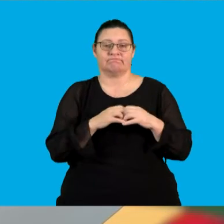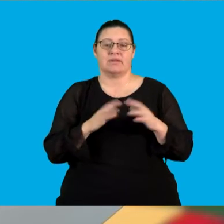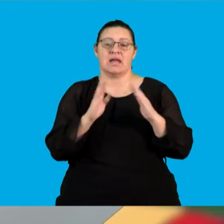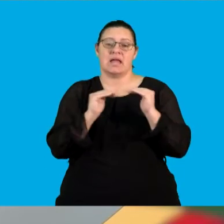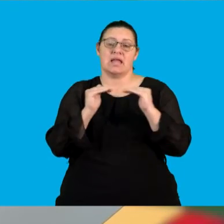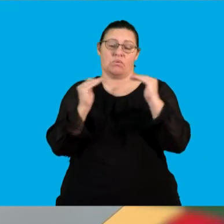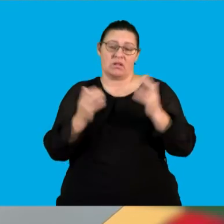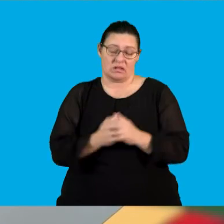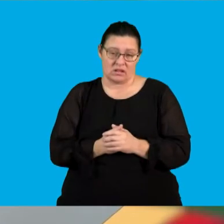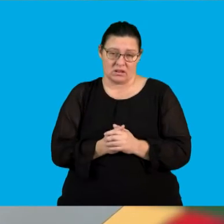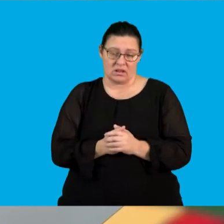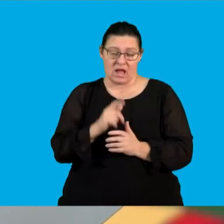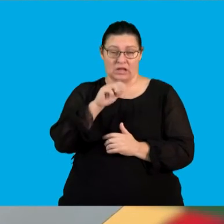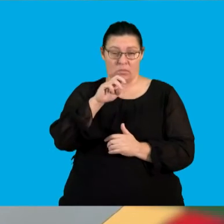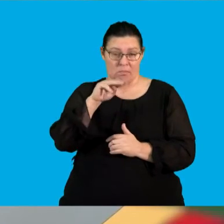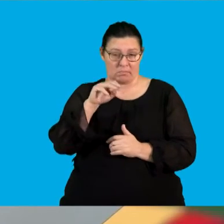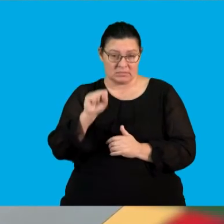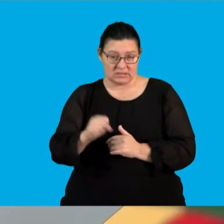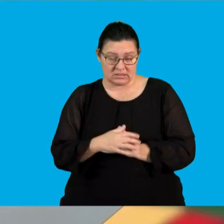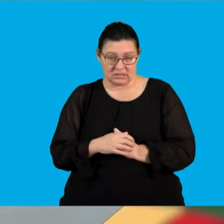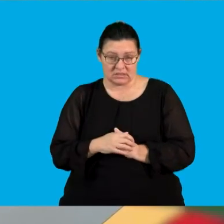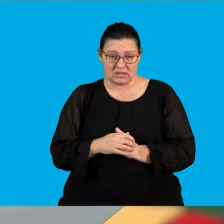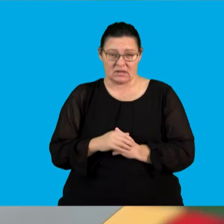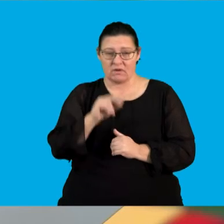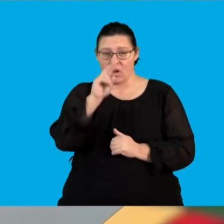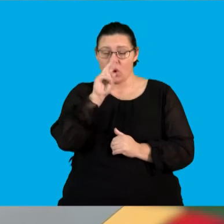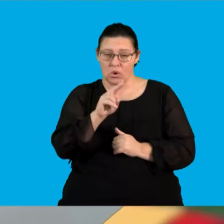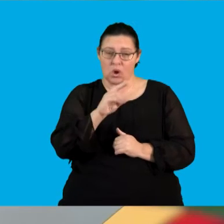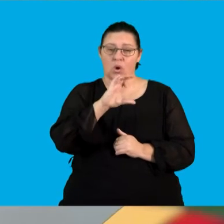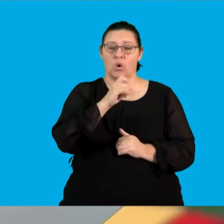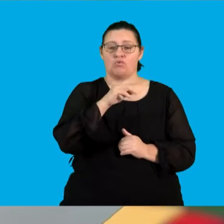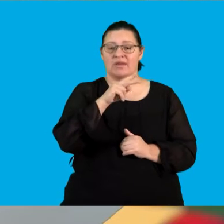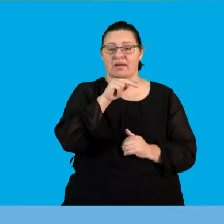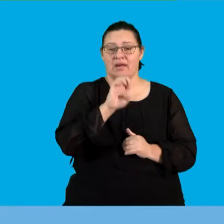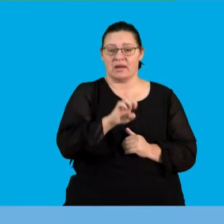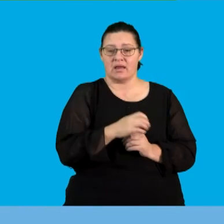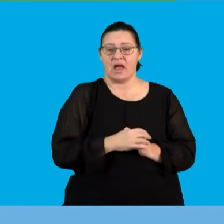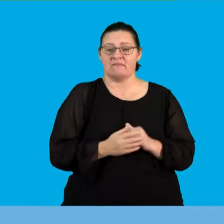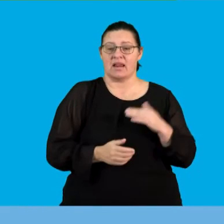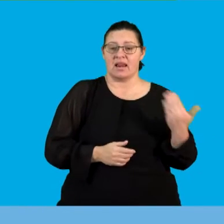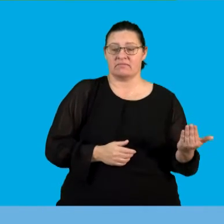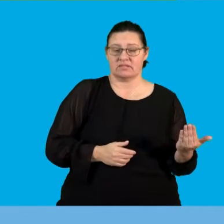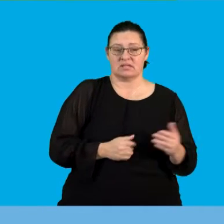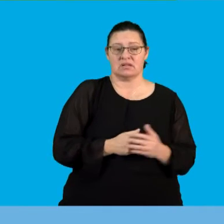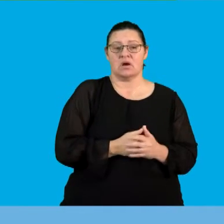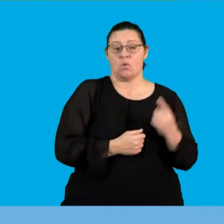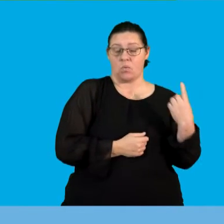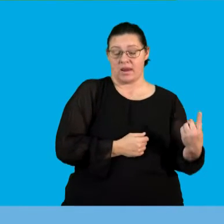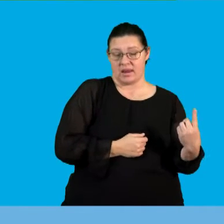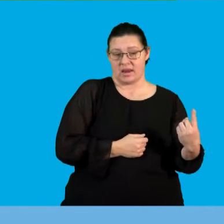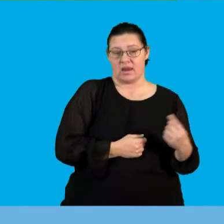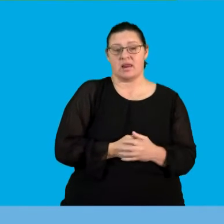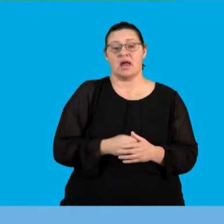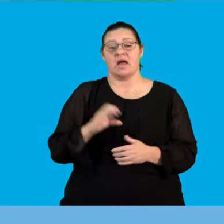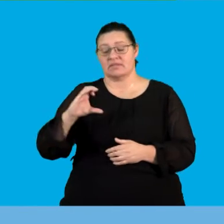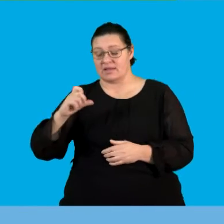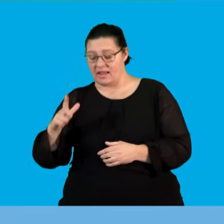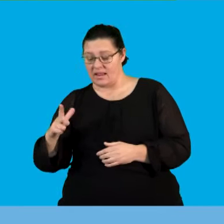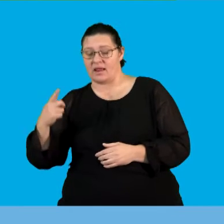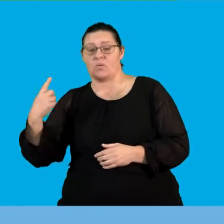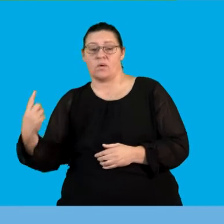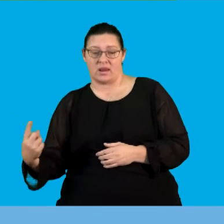equal. For instance, when looking at the chlorine, for instance, we have chlorine on the left-hand side, there's one of them, and then also on